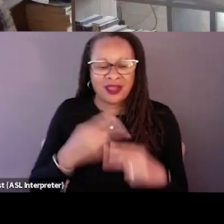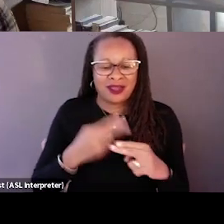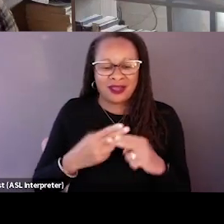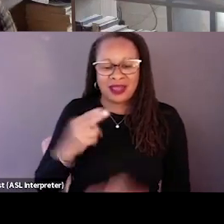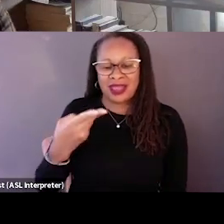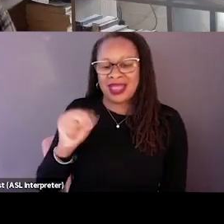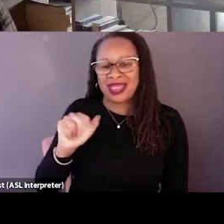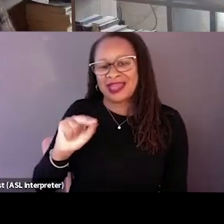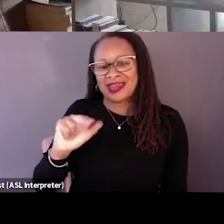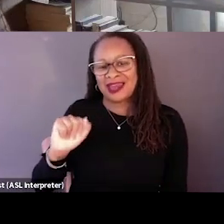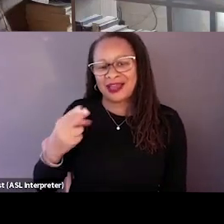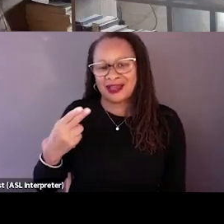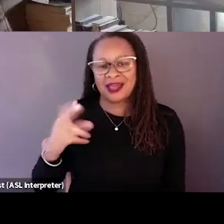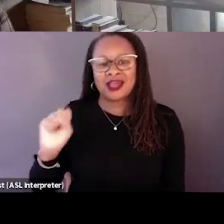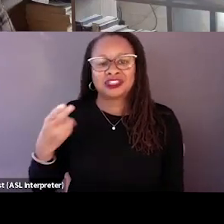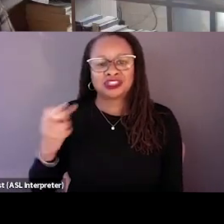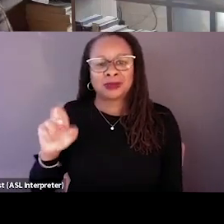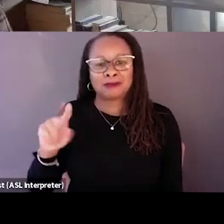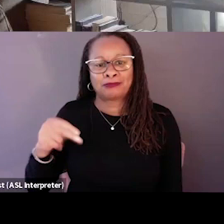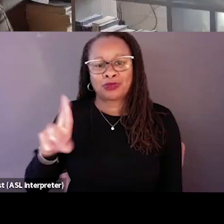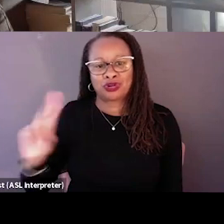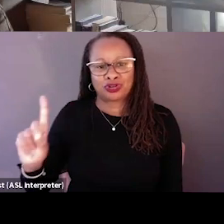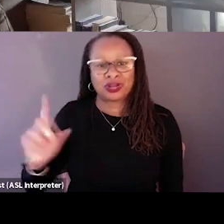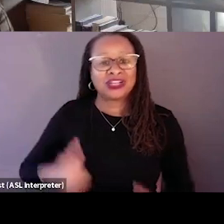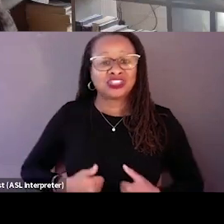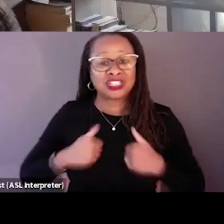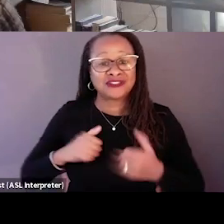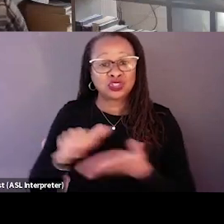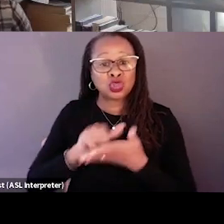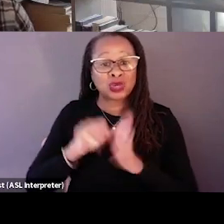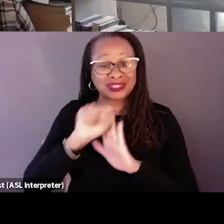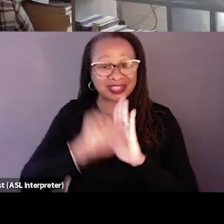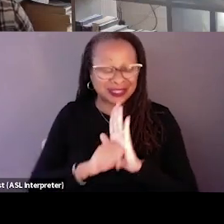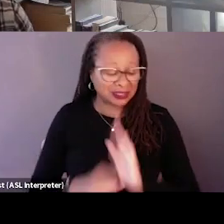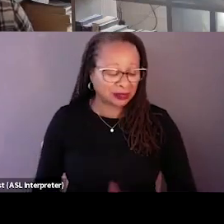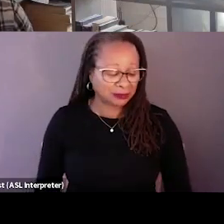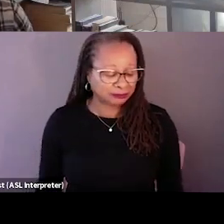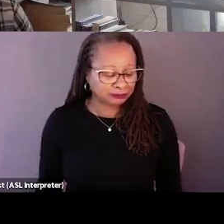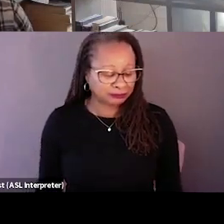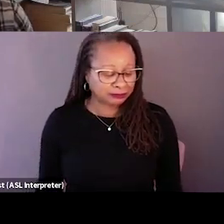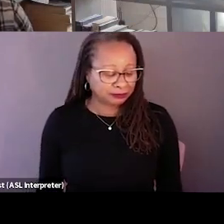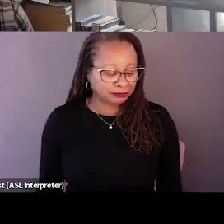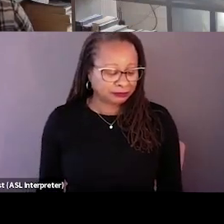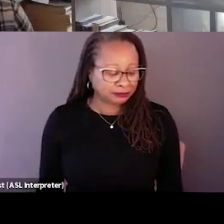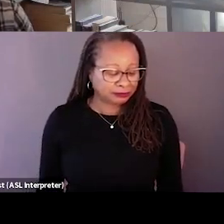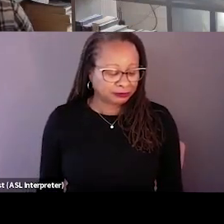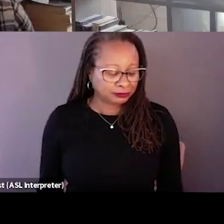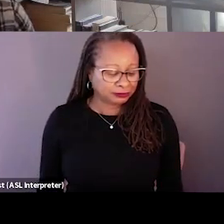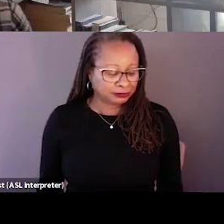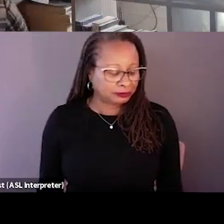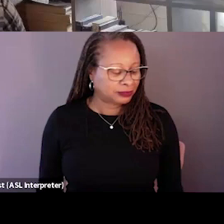Hannah Shepard. She lives upstate New York, uh, and she had access to these